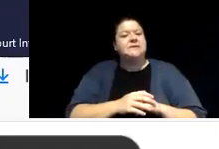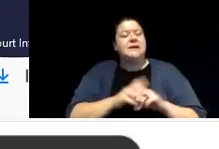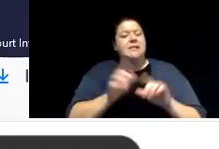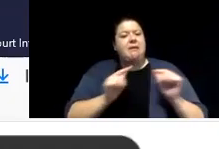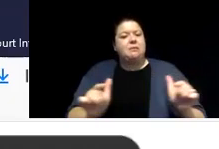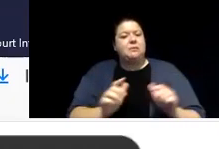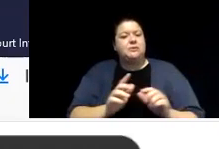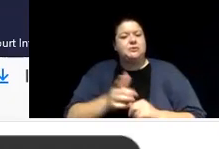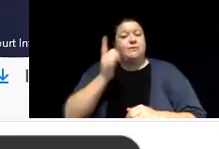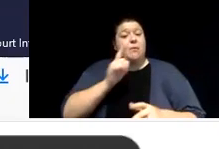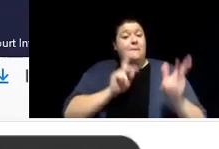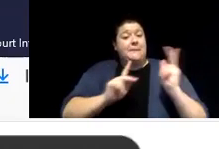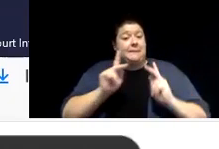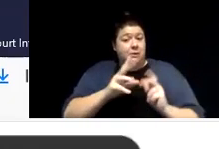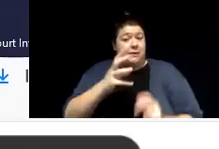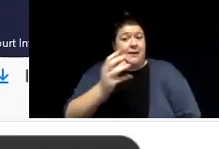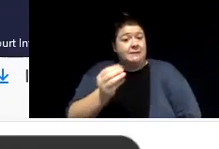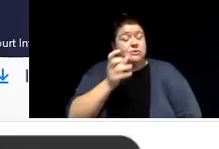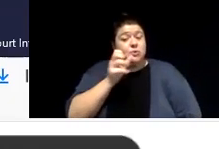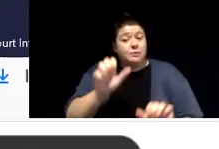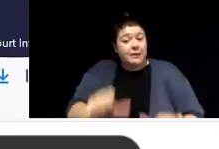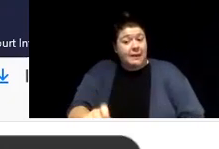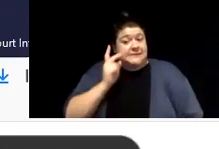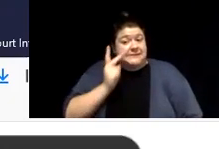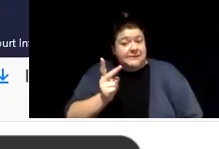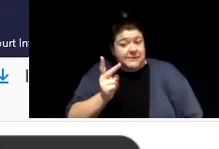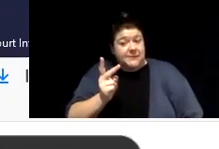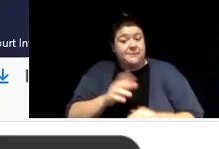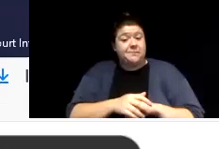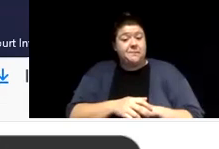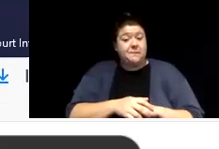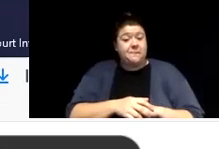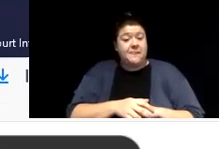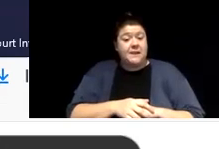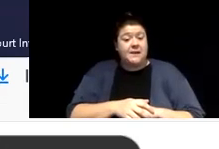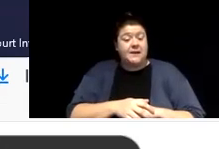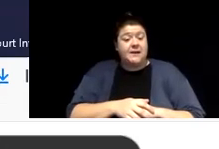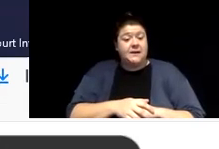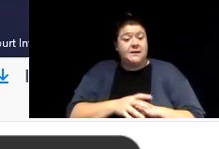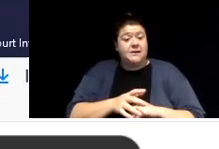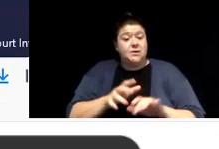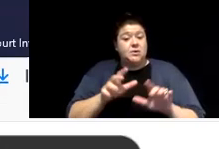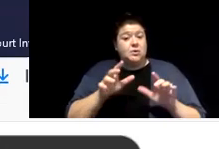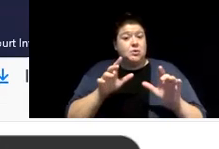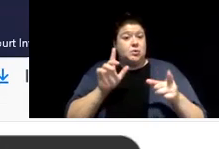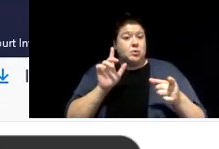thing that you can look at is that you can go to the